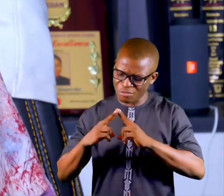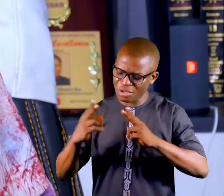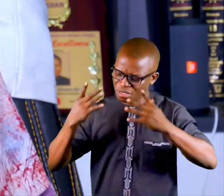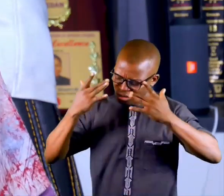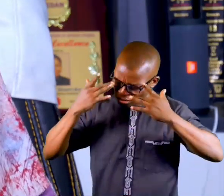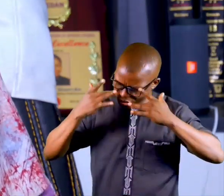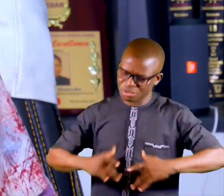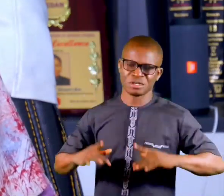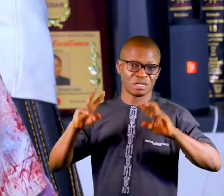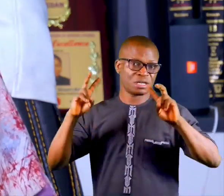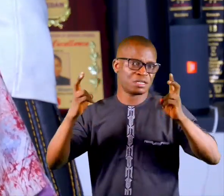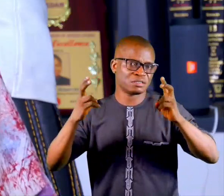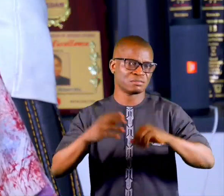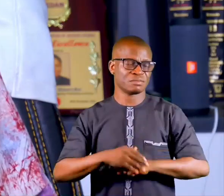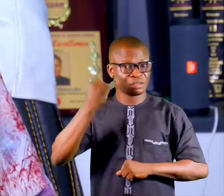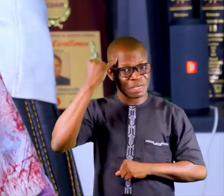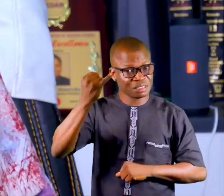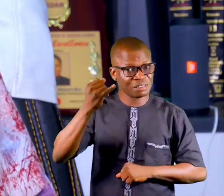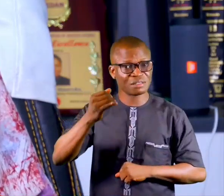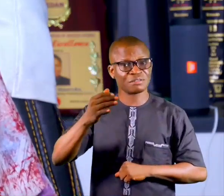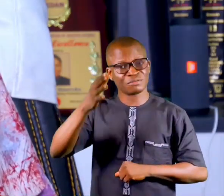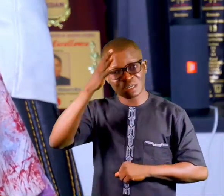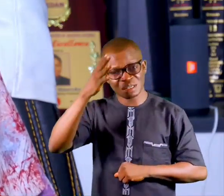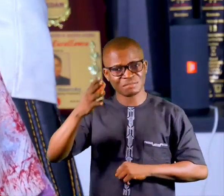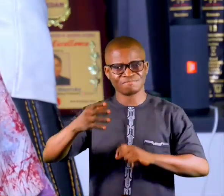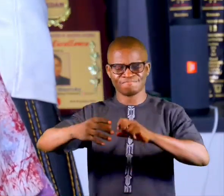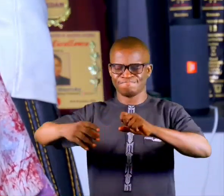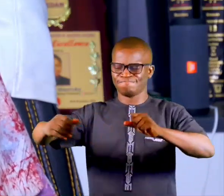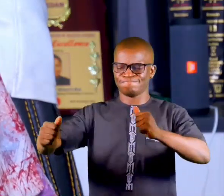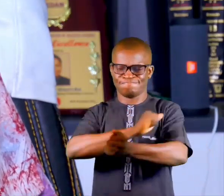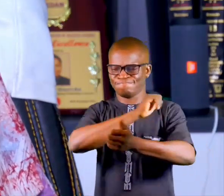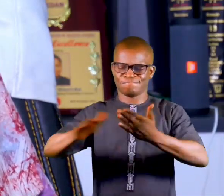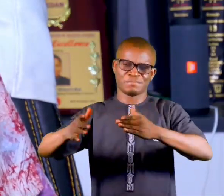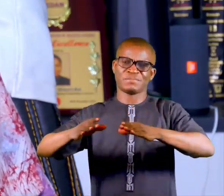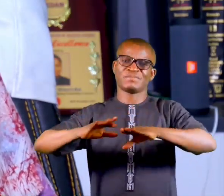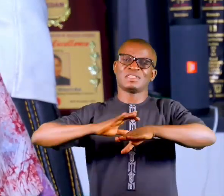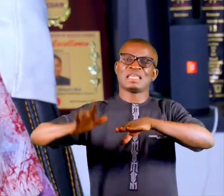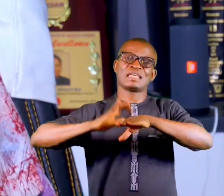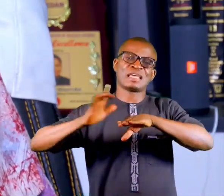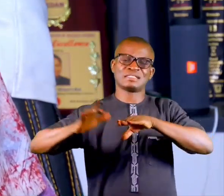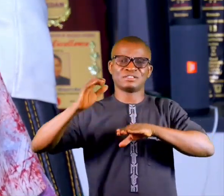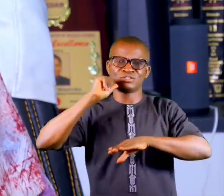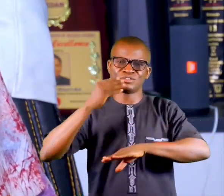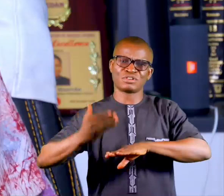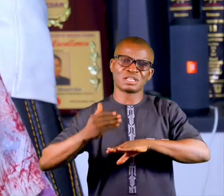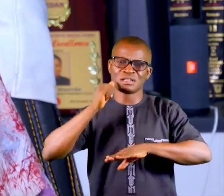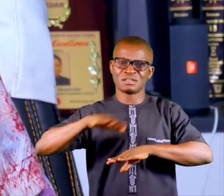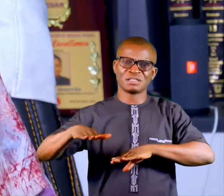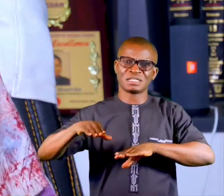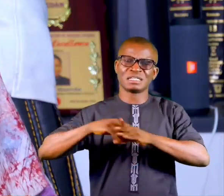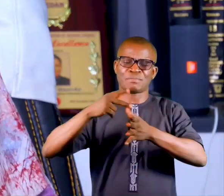case. He actually stripped his daughter, his own daughter, he actually stripped his daughter naked in public, beat her